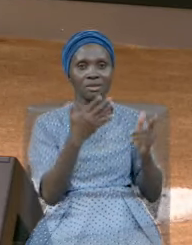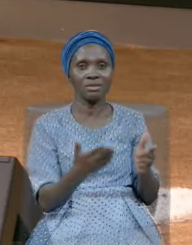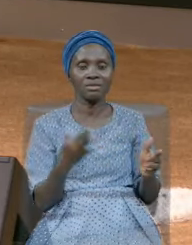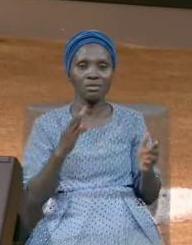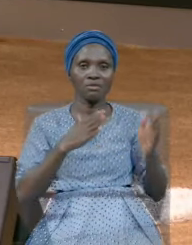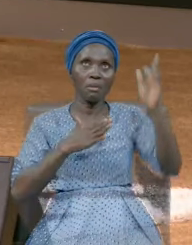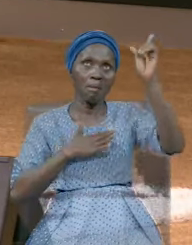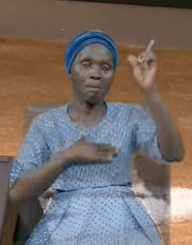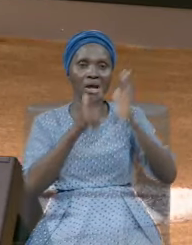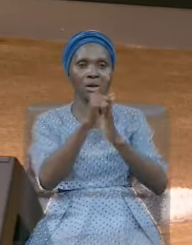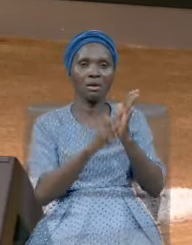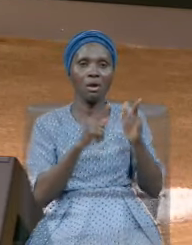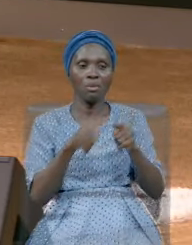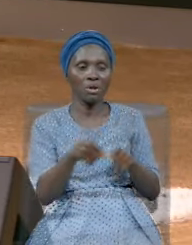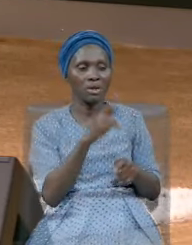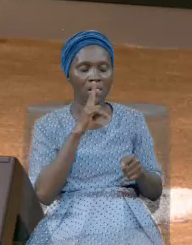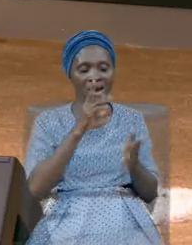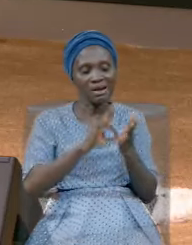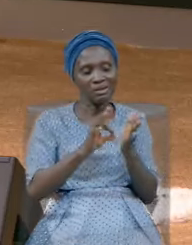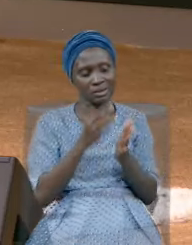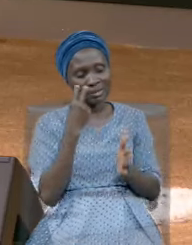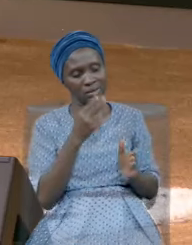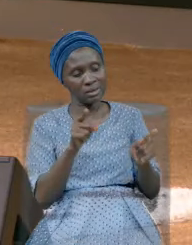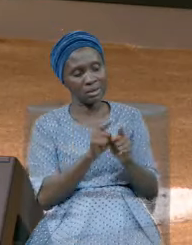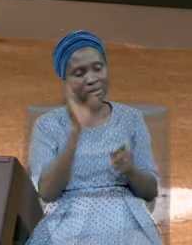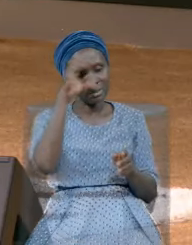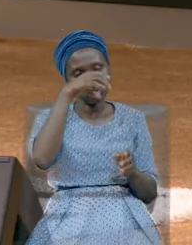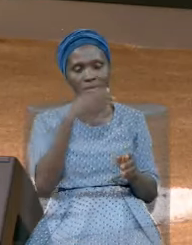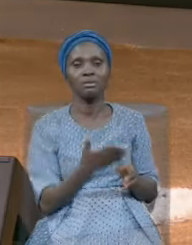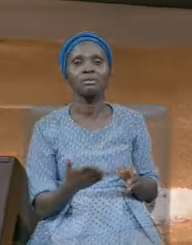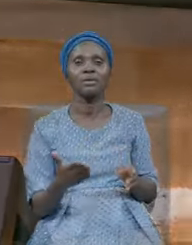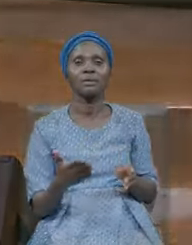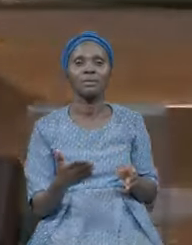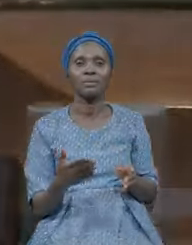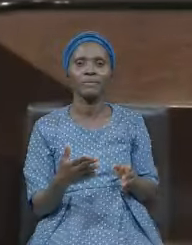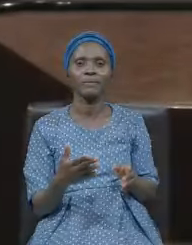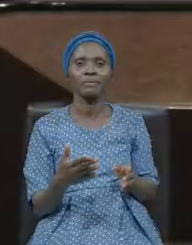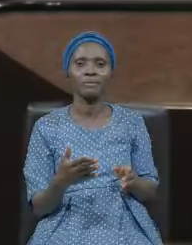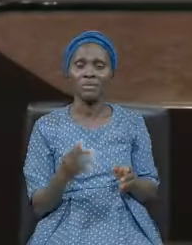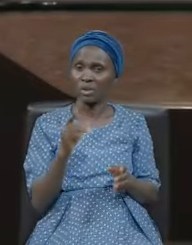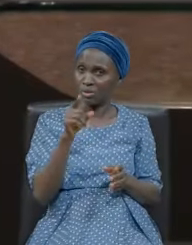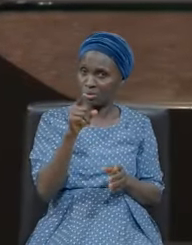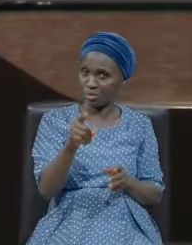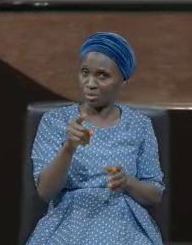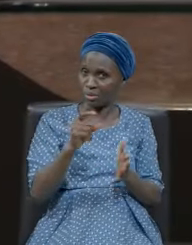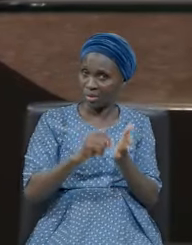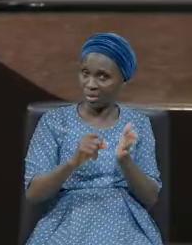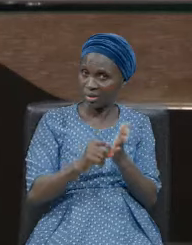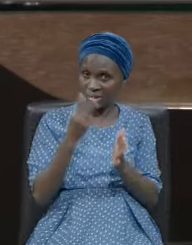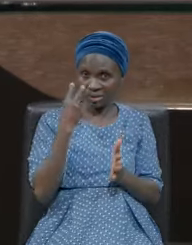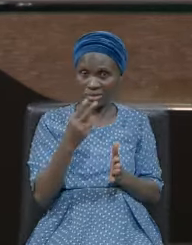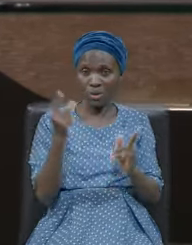counted as a strange thing. You count the word of God as a strange